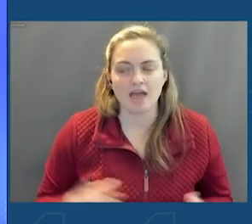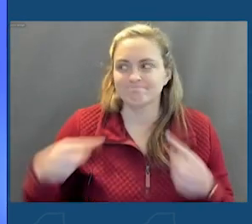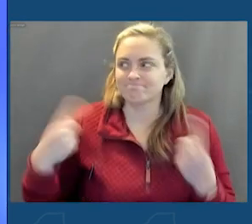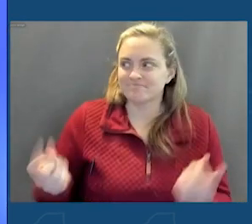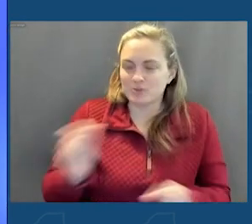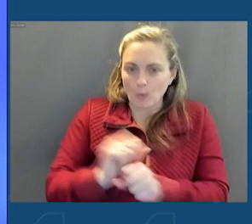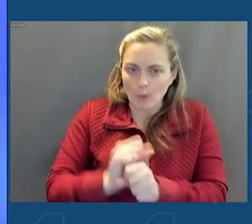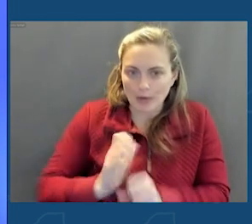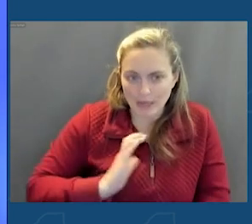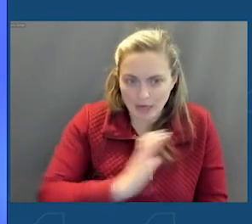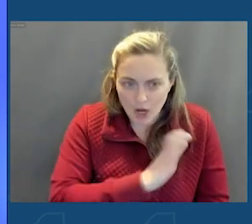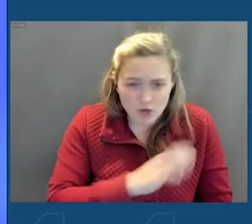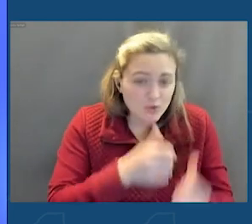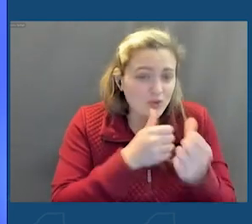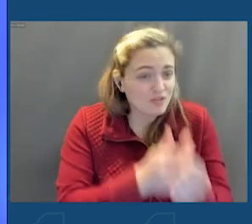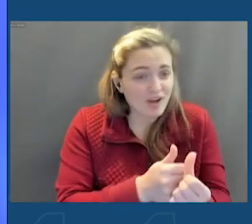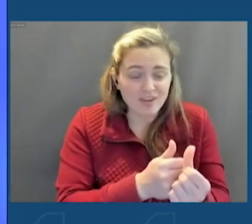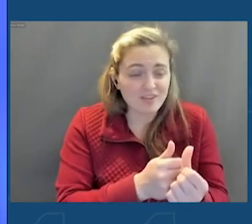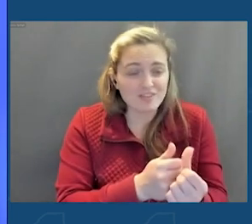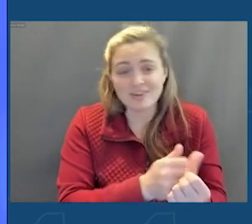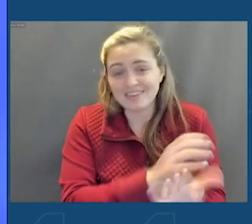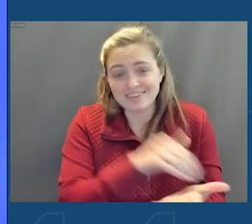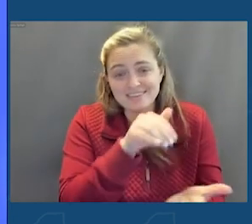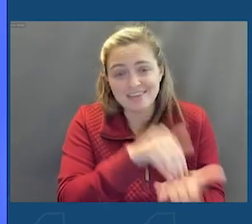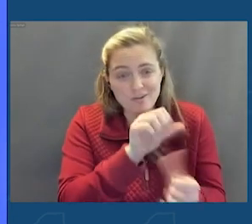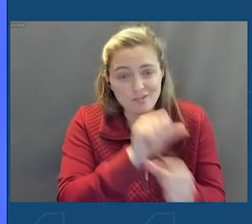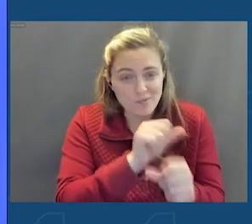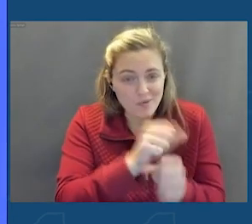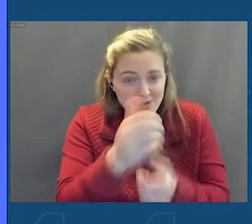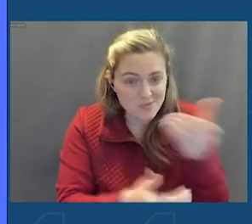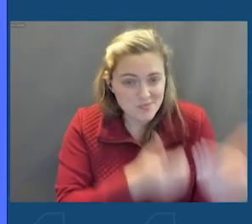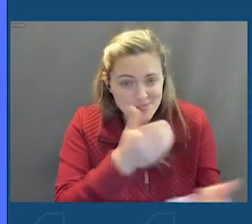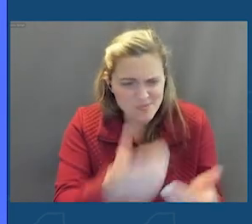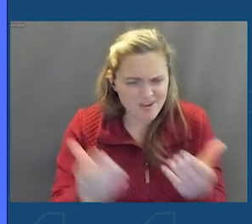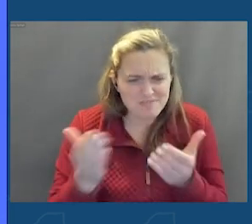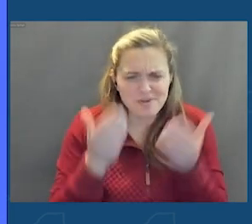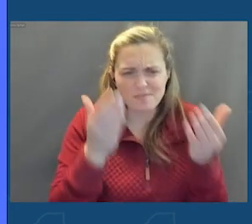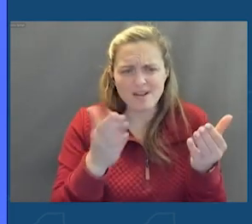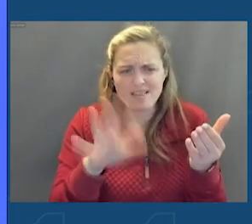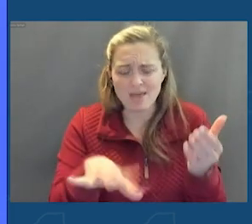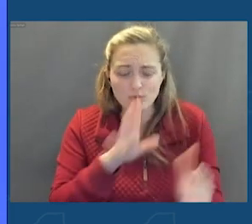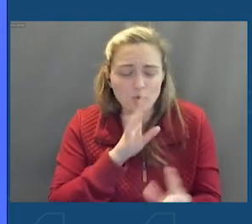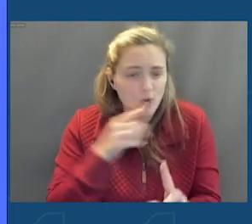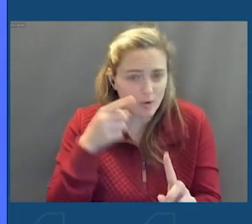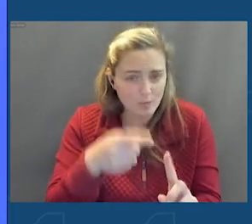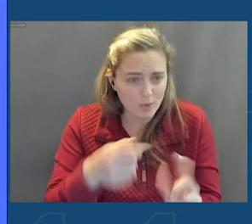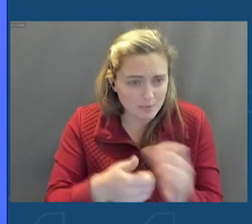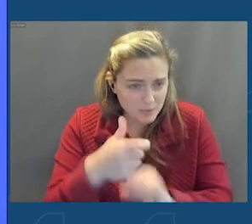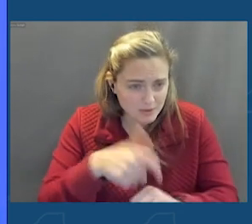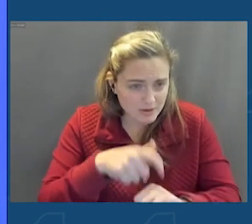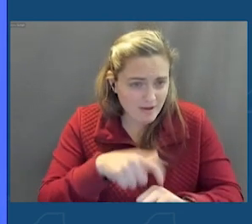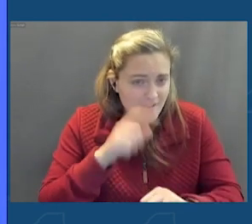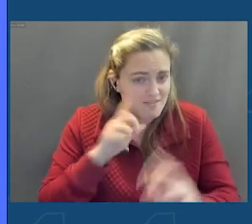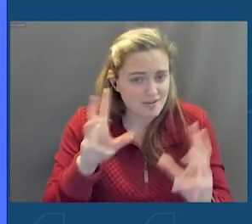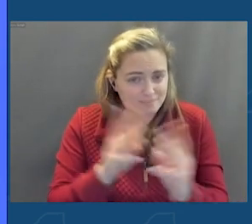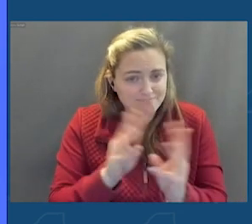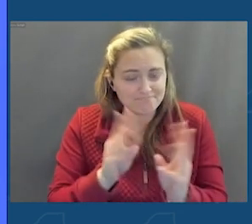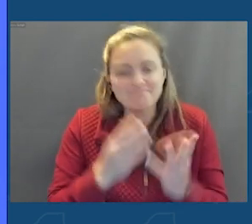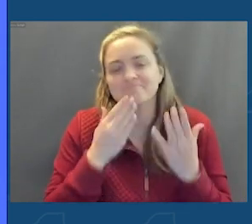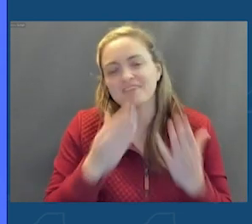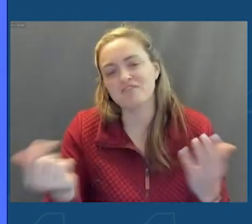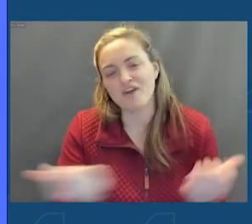always followed what the Center for American Progress recommended. That was pretty much our talking points during our caucus meeting. So thank you for all